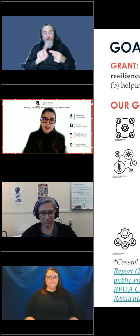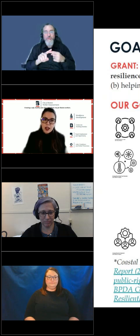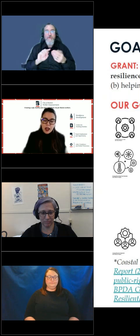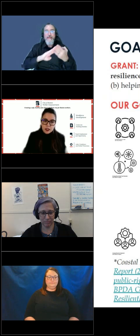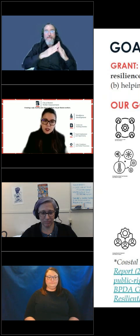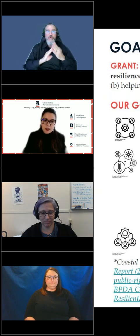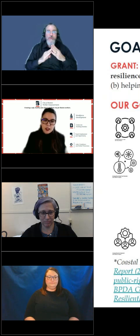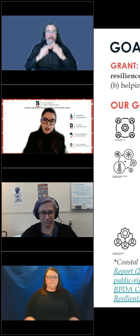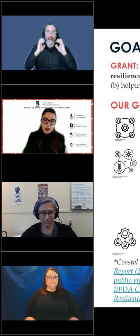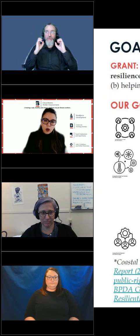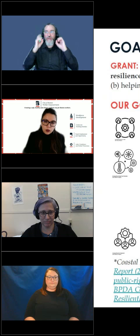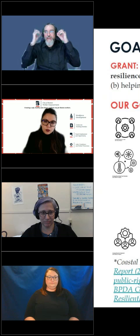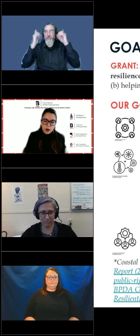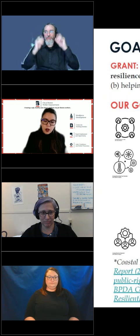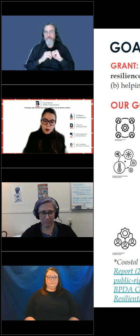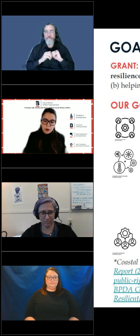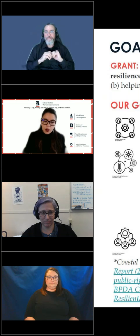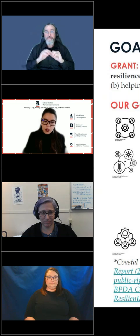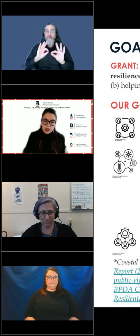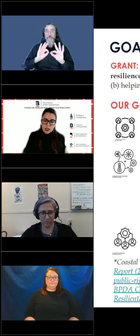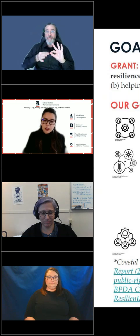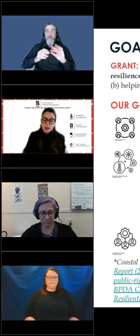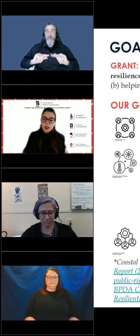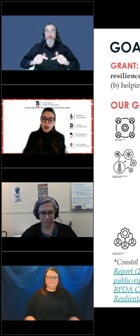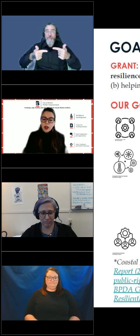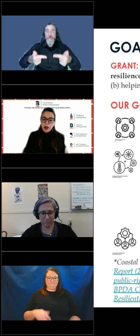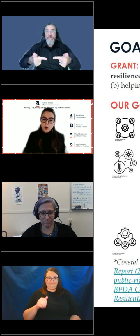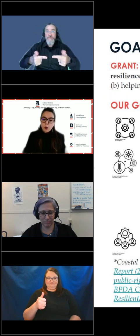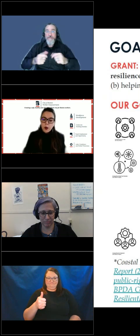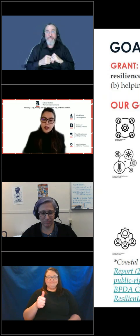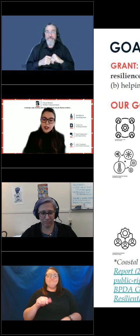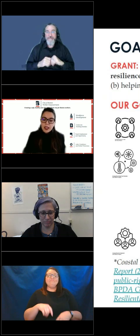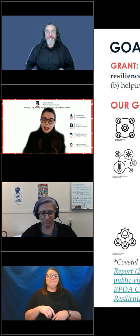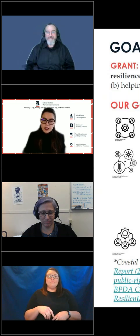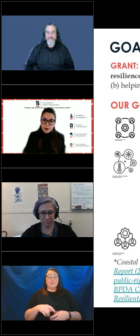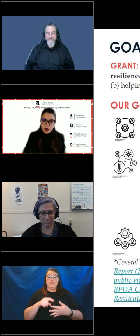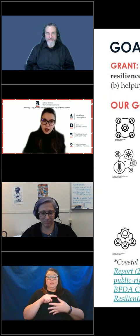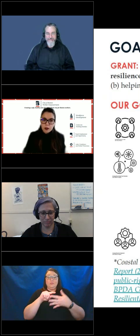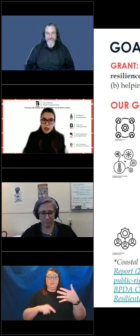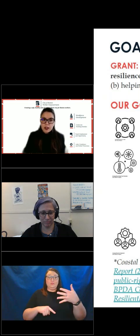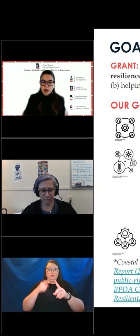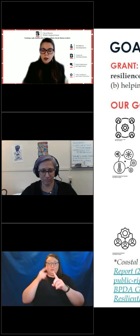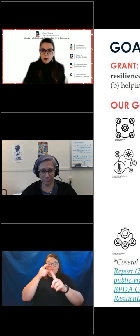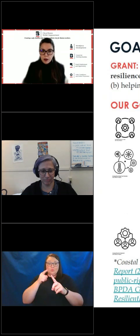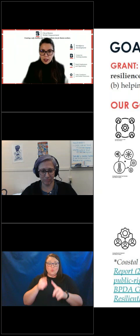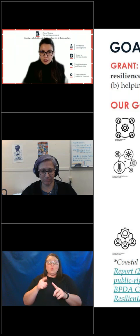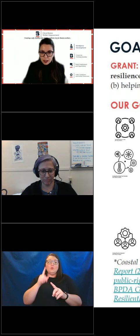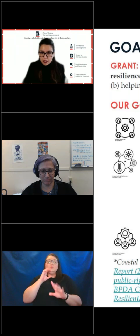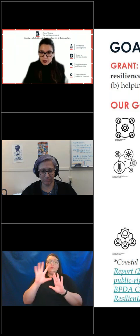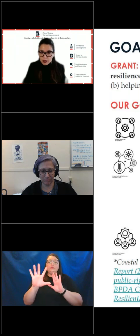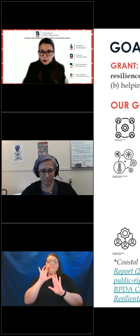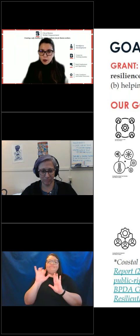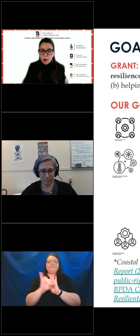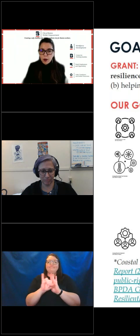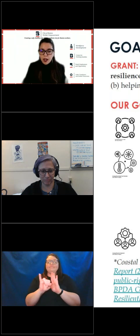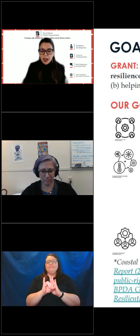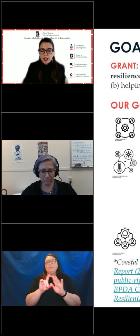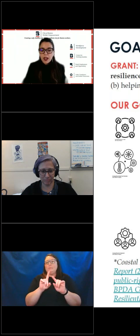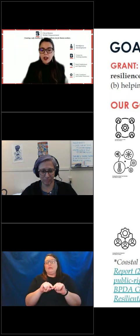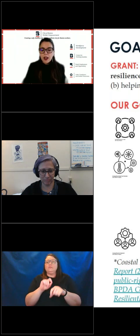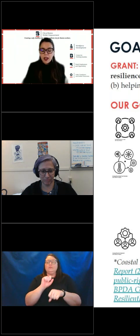these strategies and the goals for our project were identified based on labor market analysis for